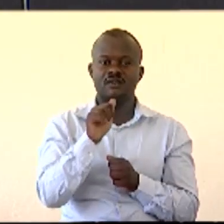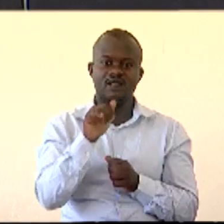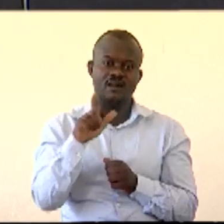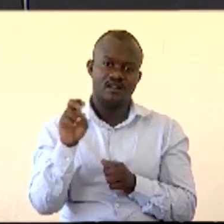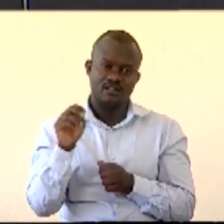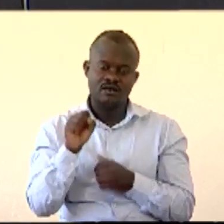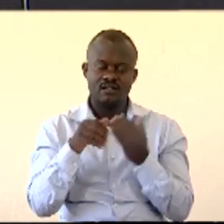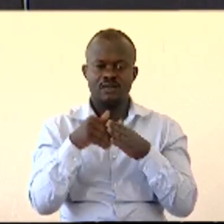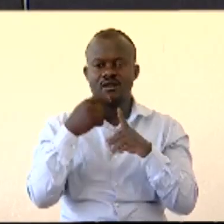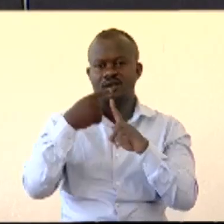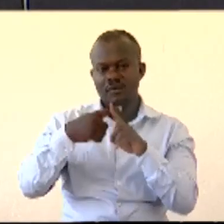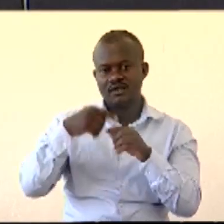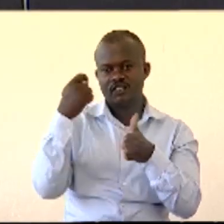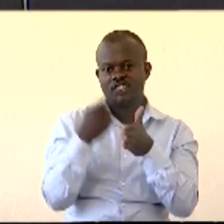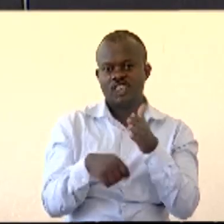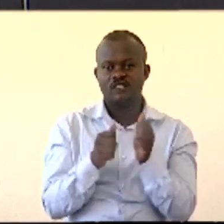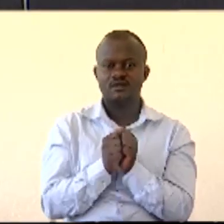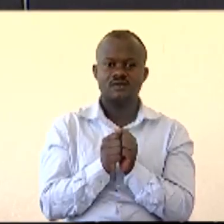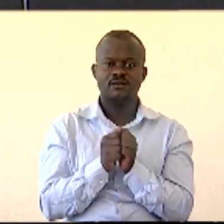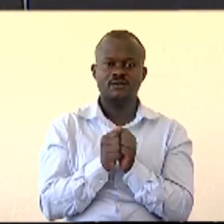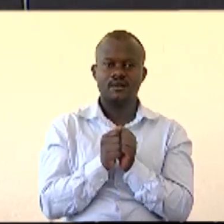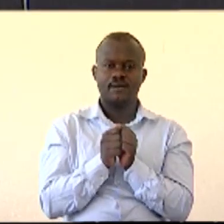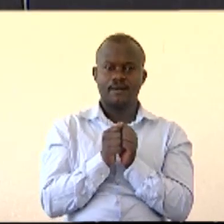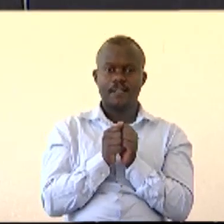these are positively charged